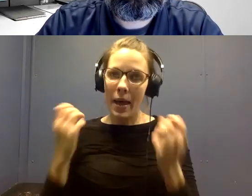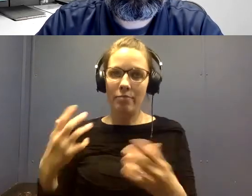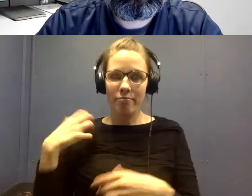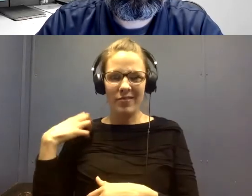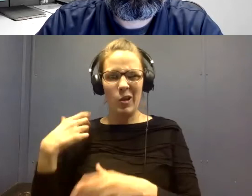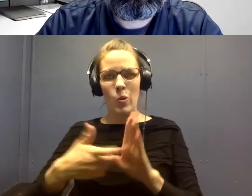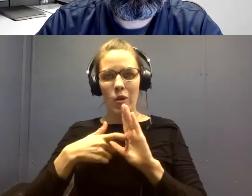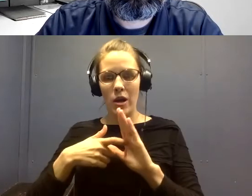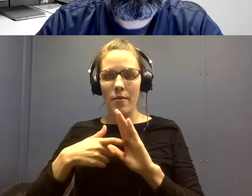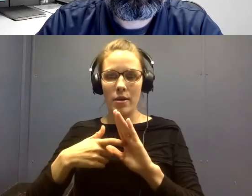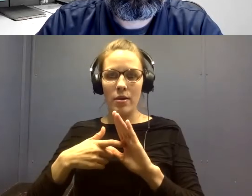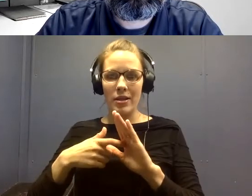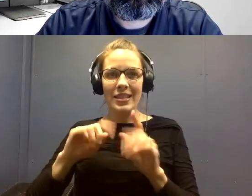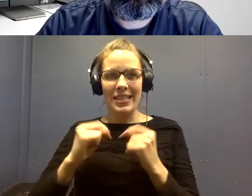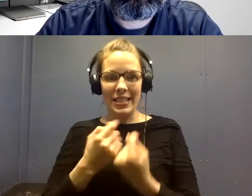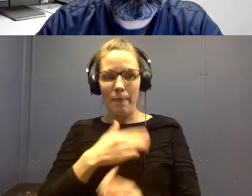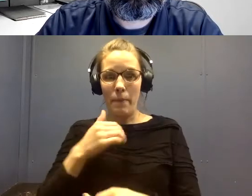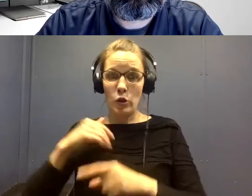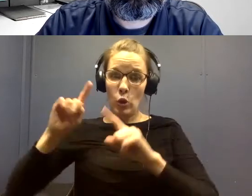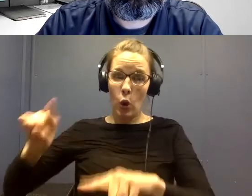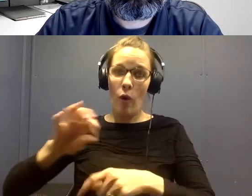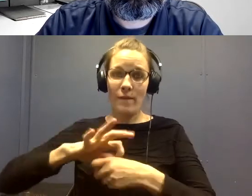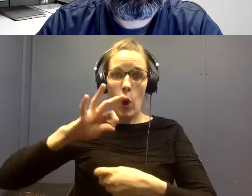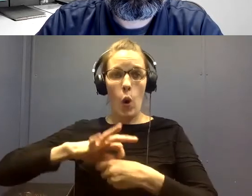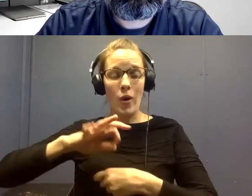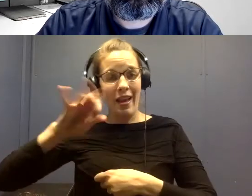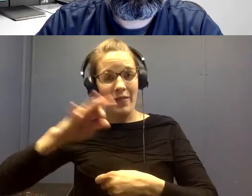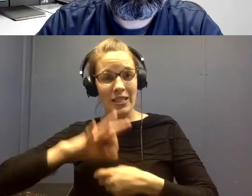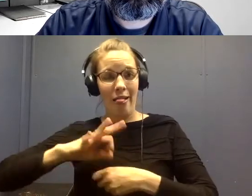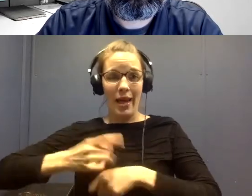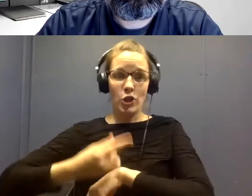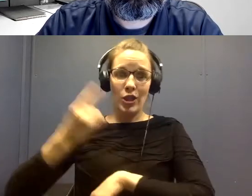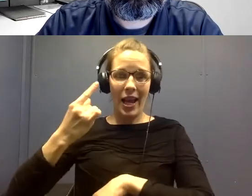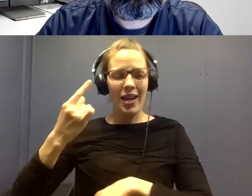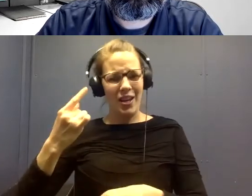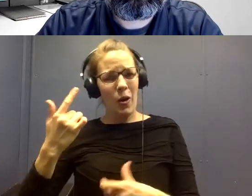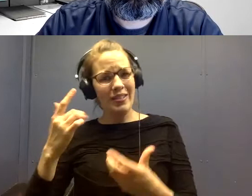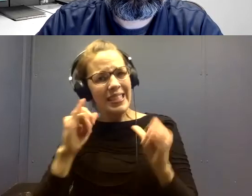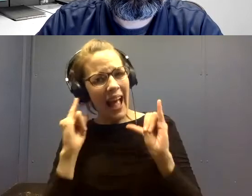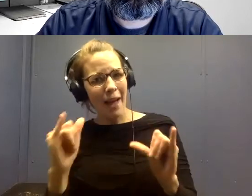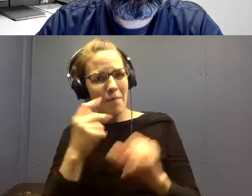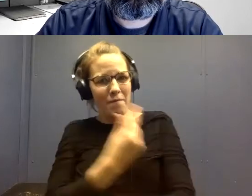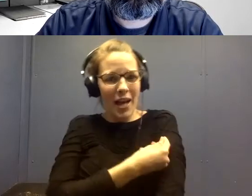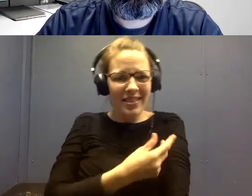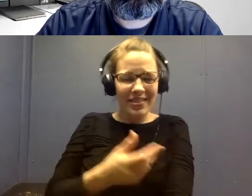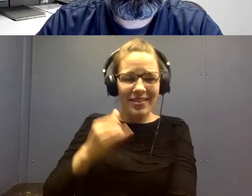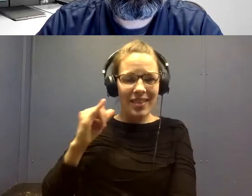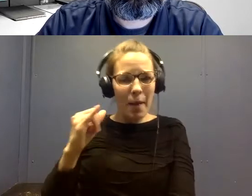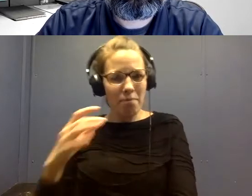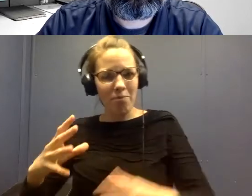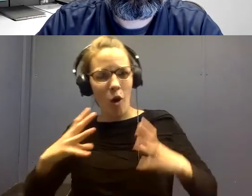to allow team members to go vote if it's election day. Why don't we treat it in the same way for vaccination